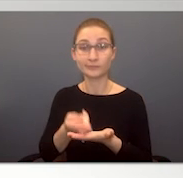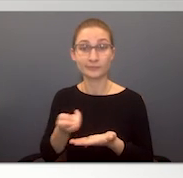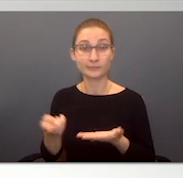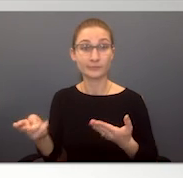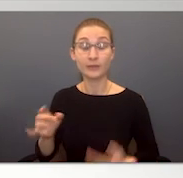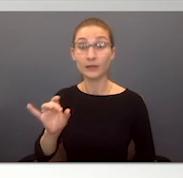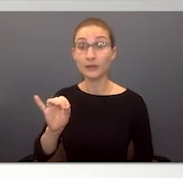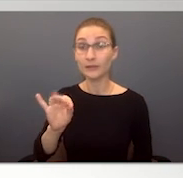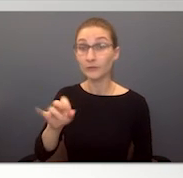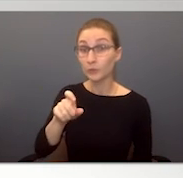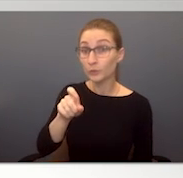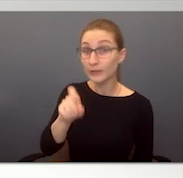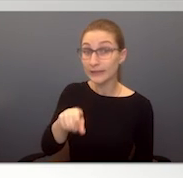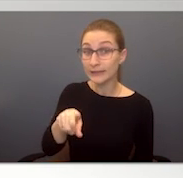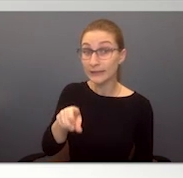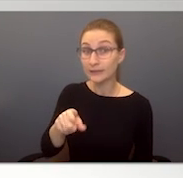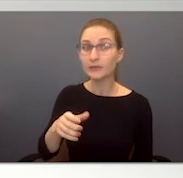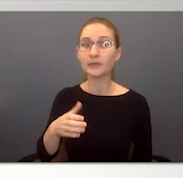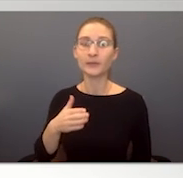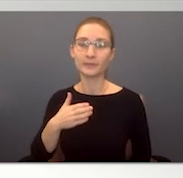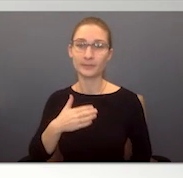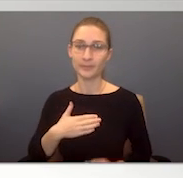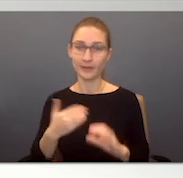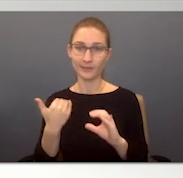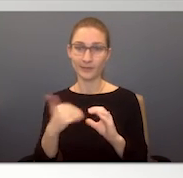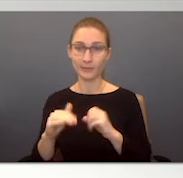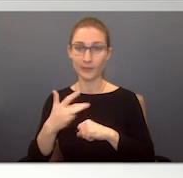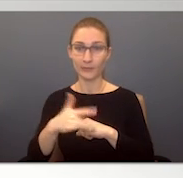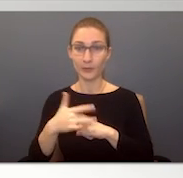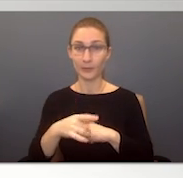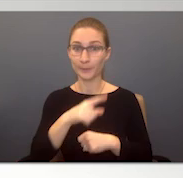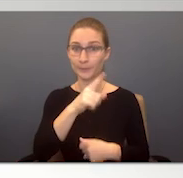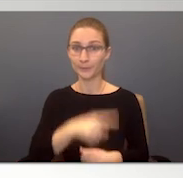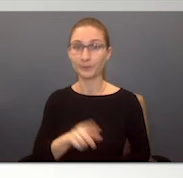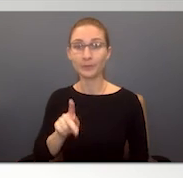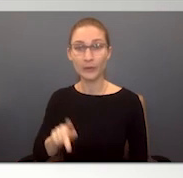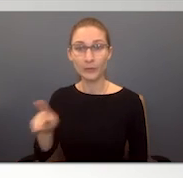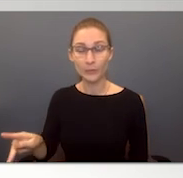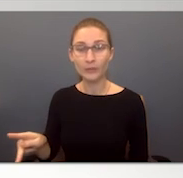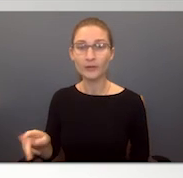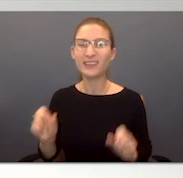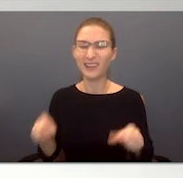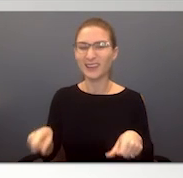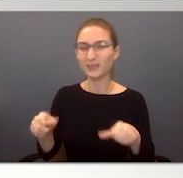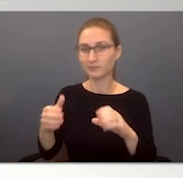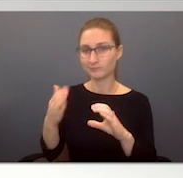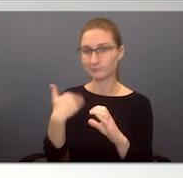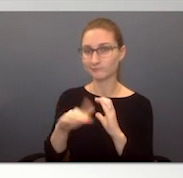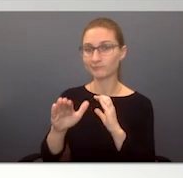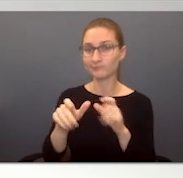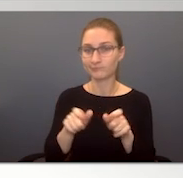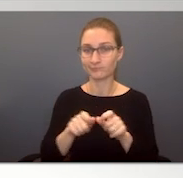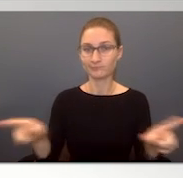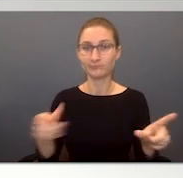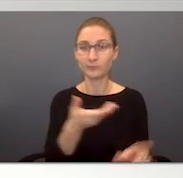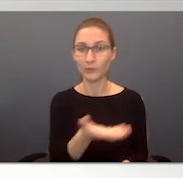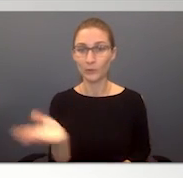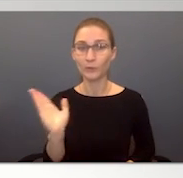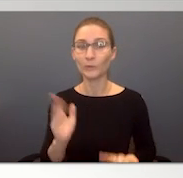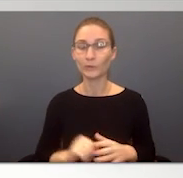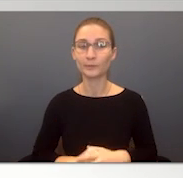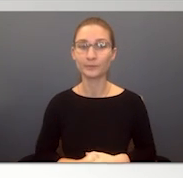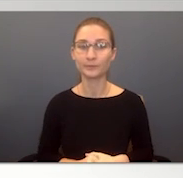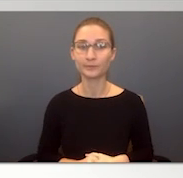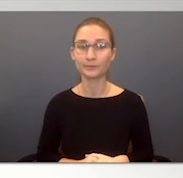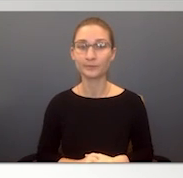of these resources. If you need them, my email is in the packet. I will send them to you. But these